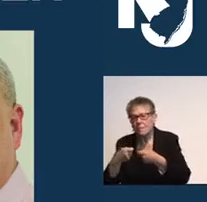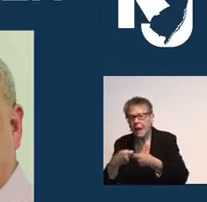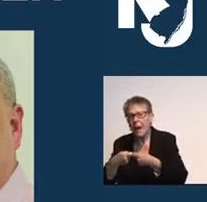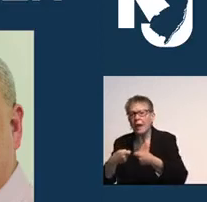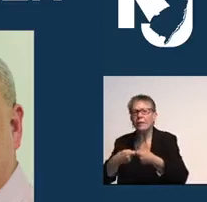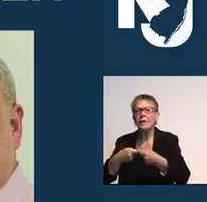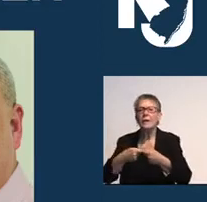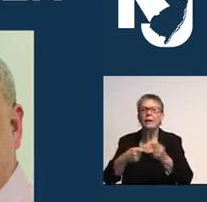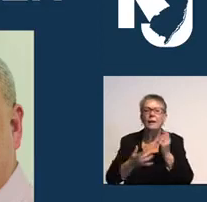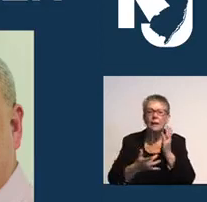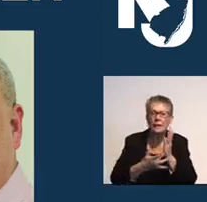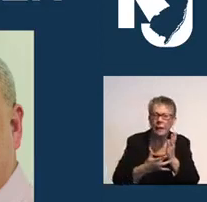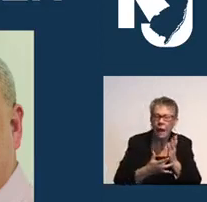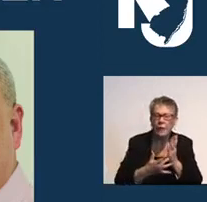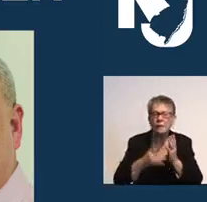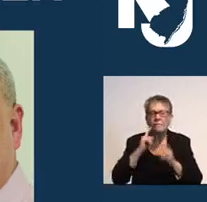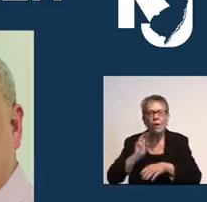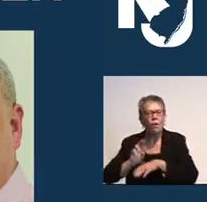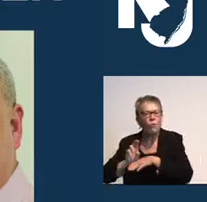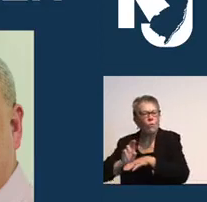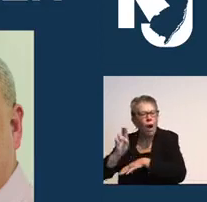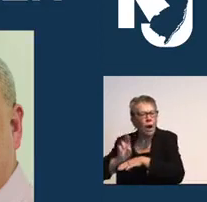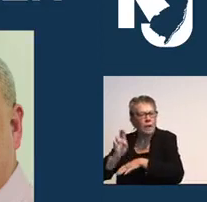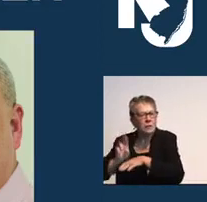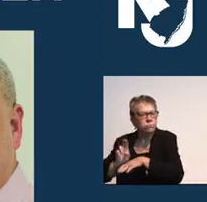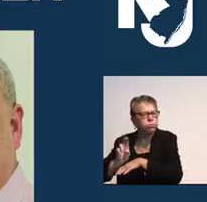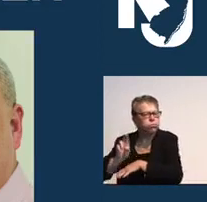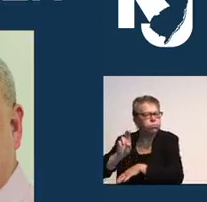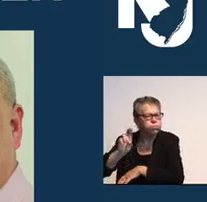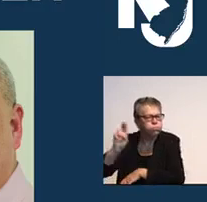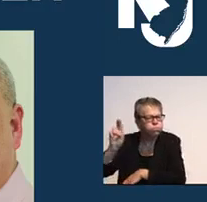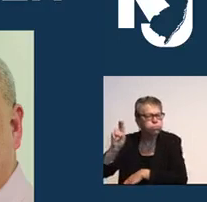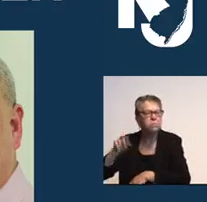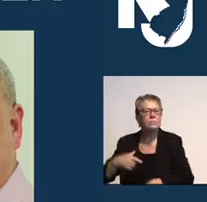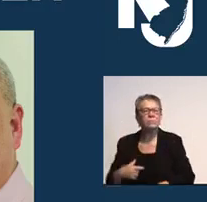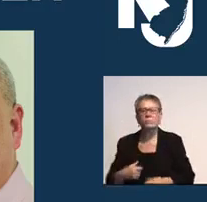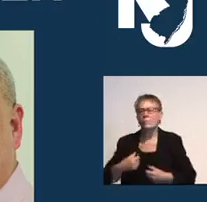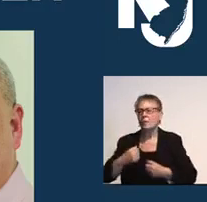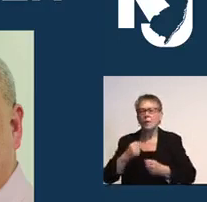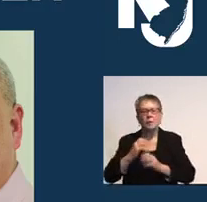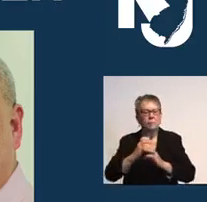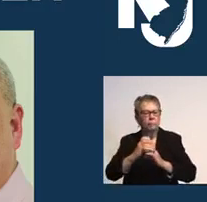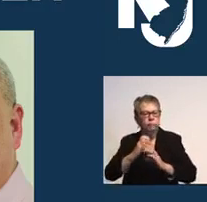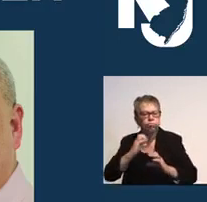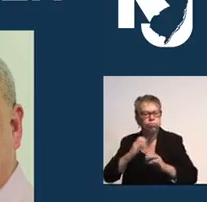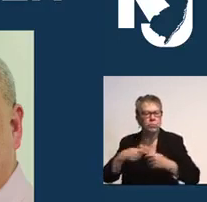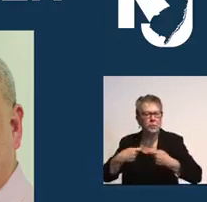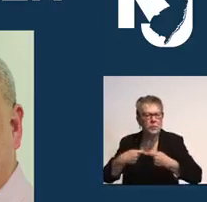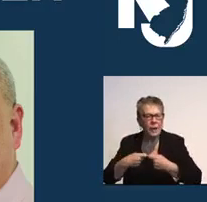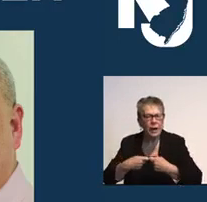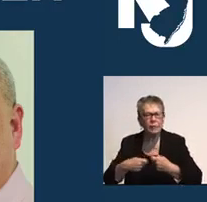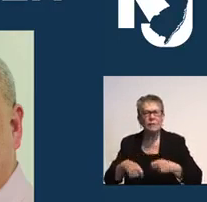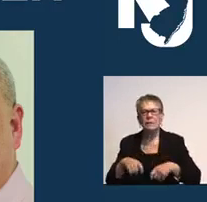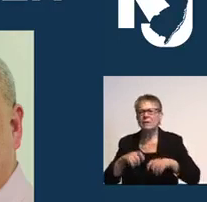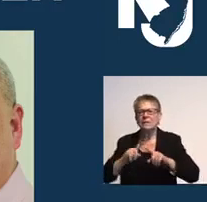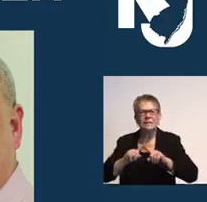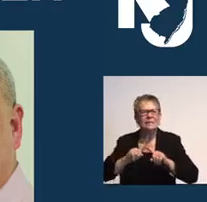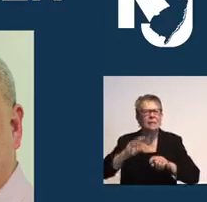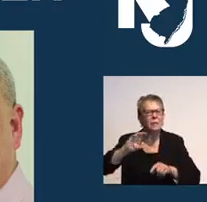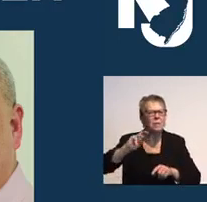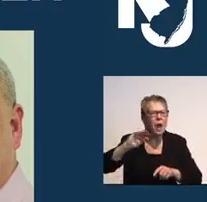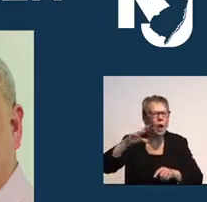technology, electric vehicle manufacturing, semiconductor fabrication, and defense sectors, as well as providing components